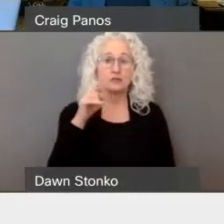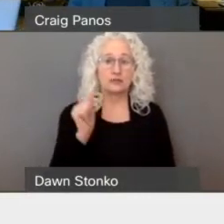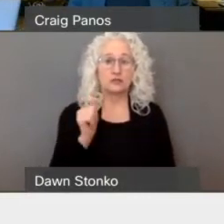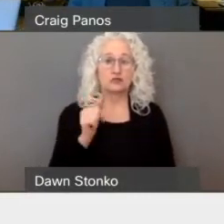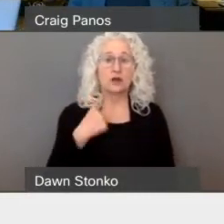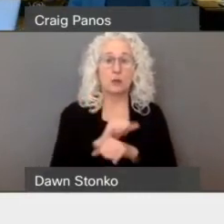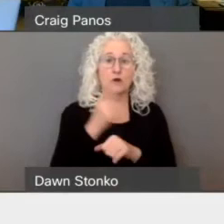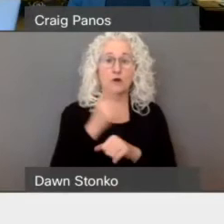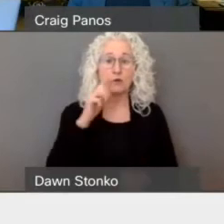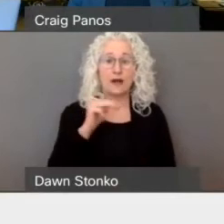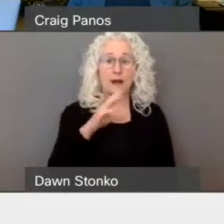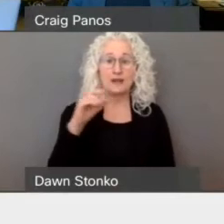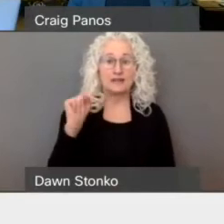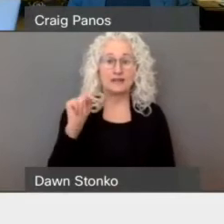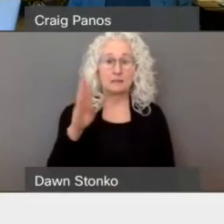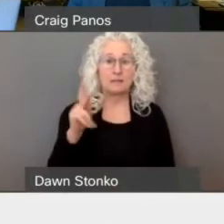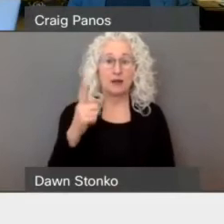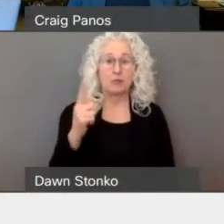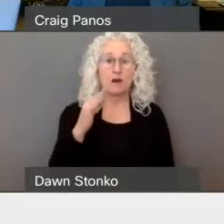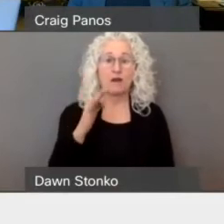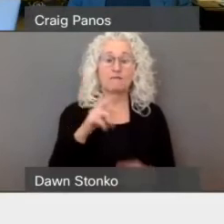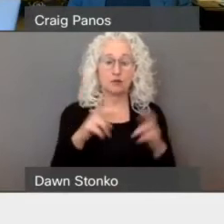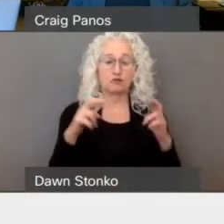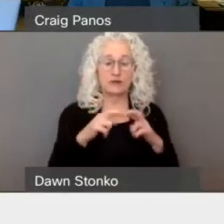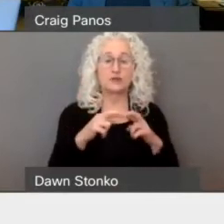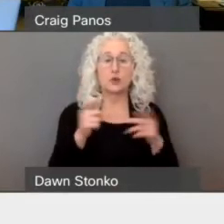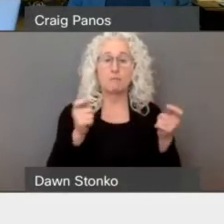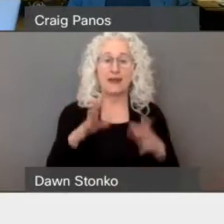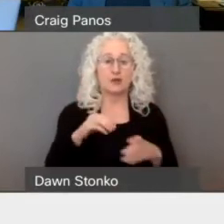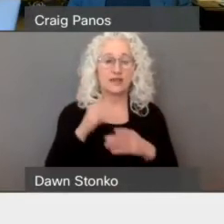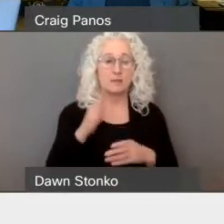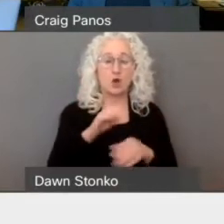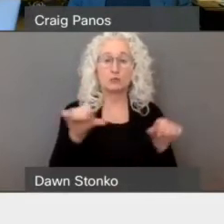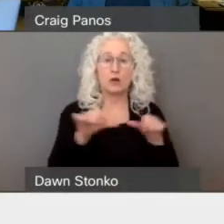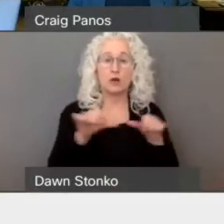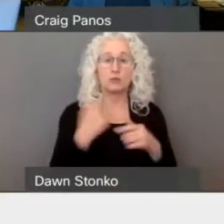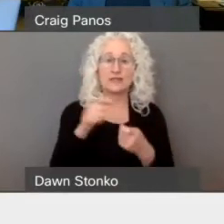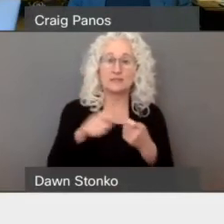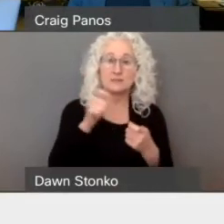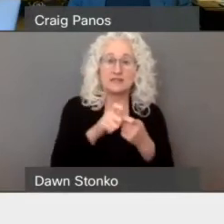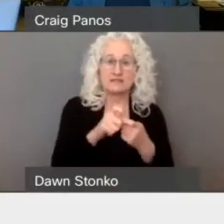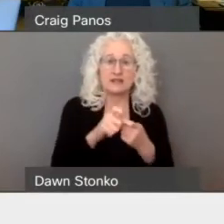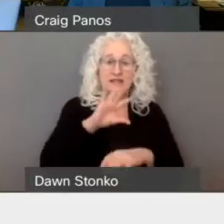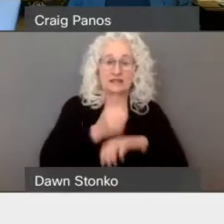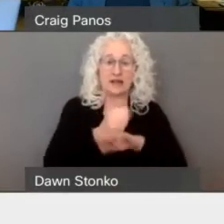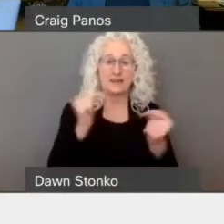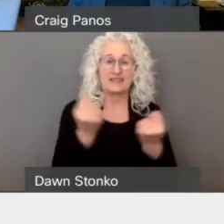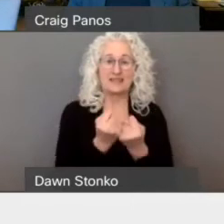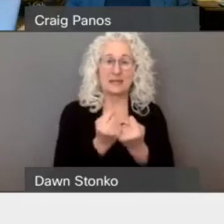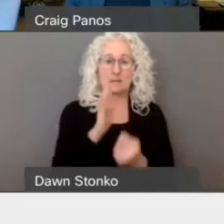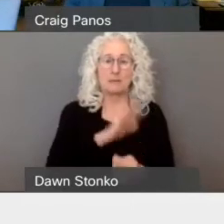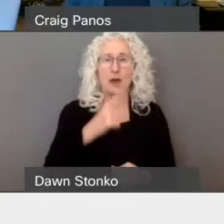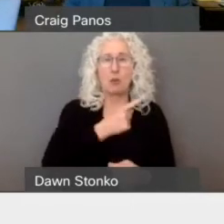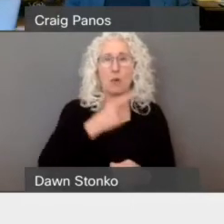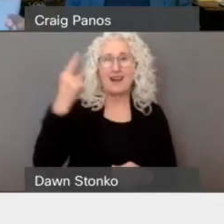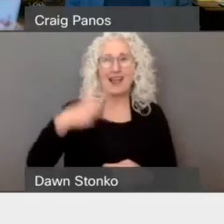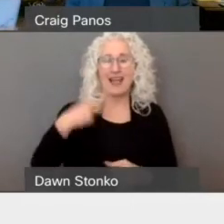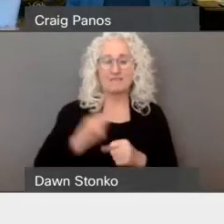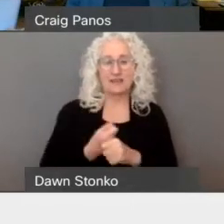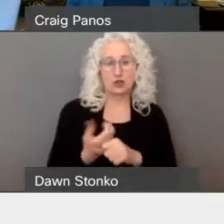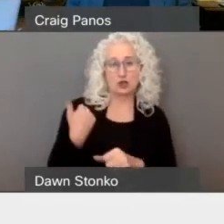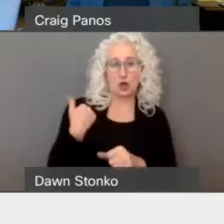Bank. I'm one of the regional managers here in the Baltimore area, and we specifically created a team about a year and a half ago